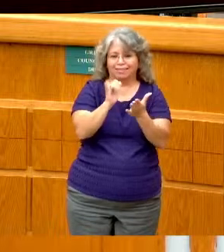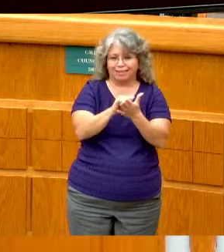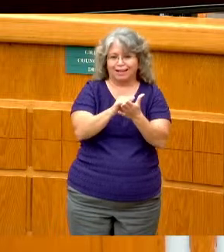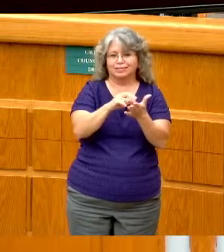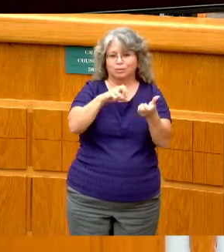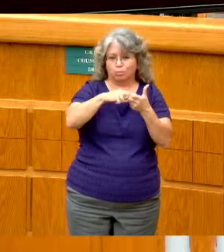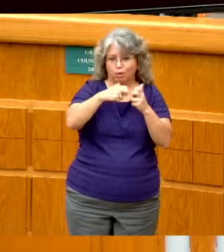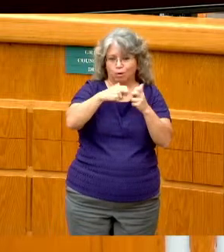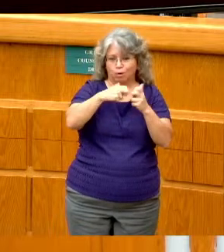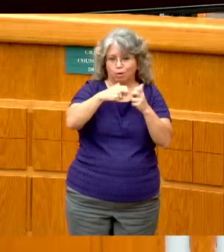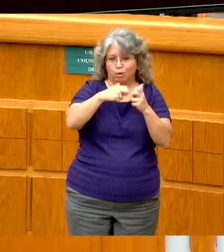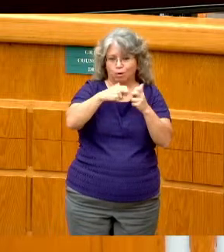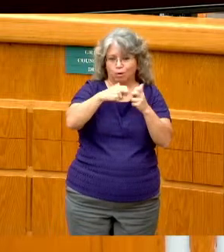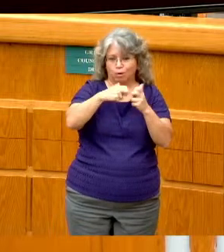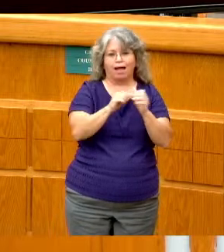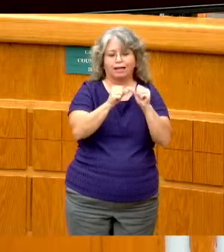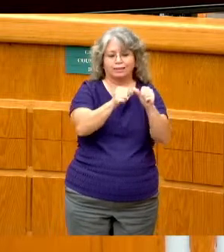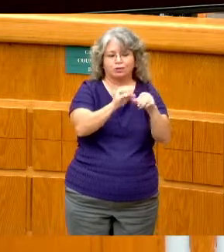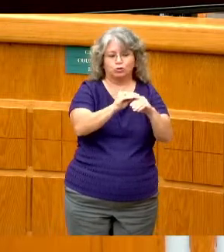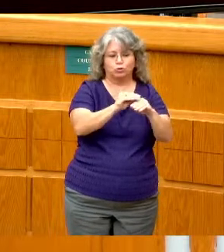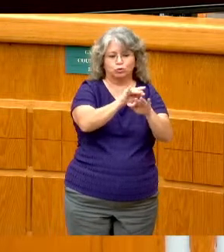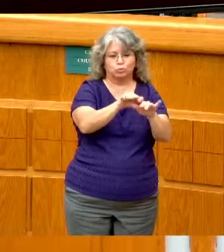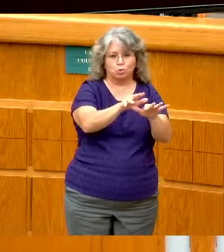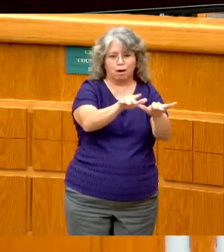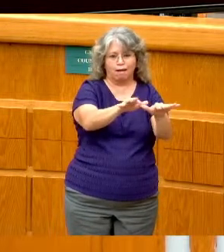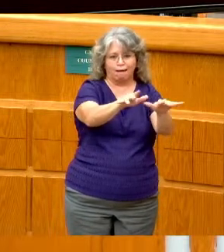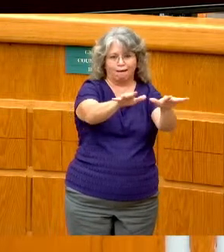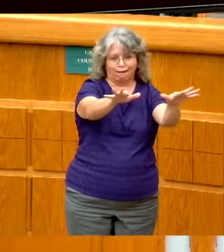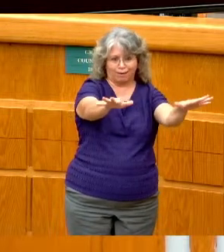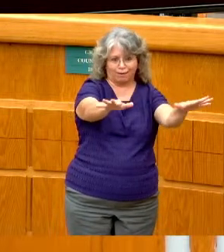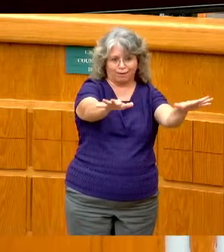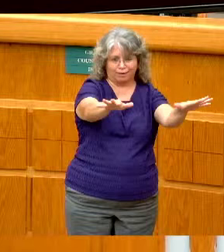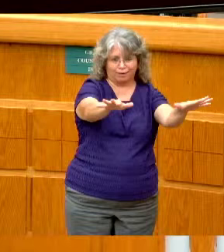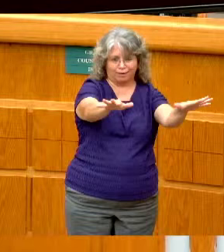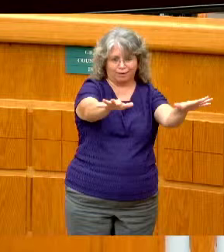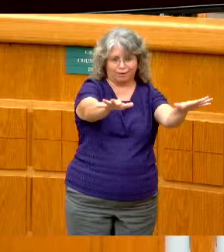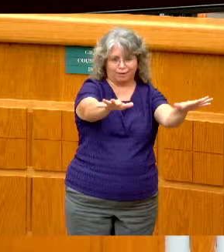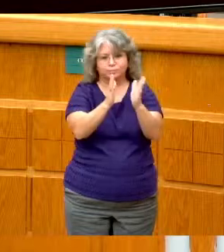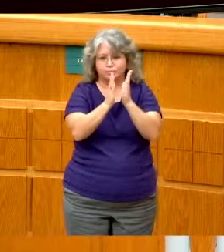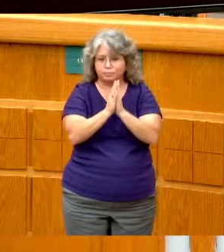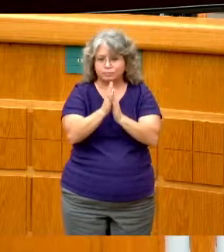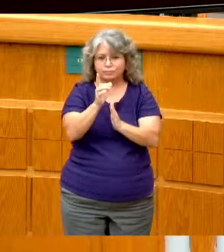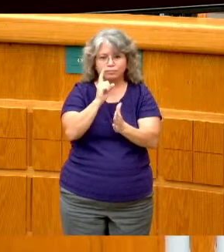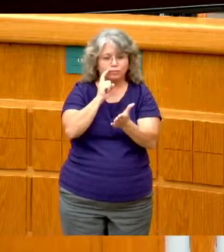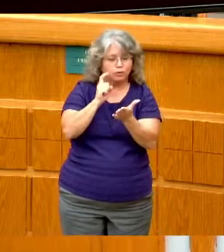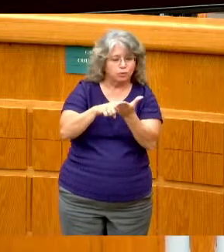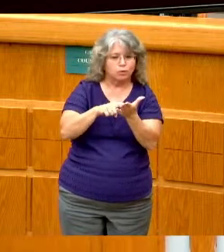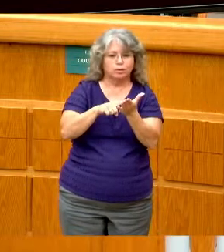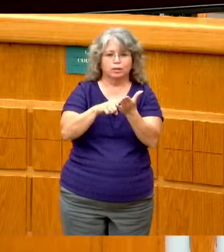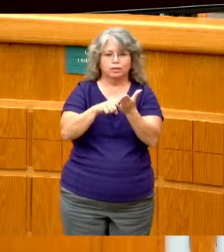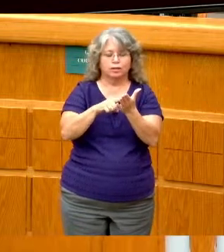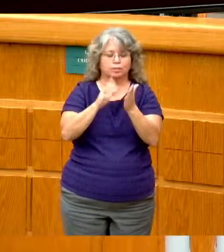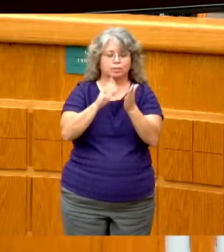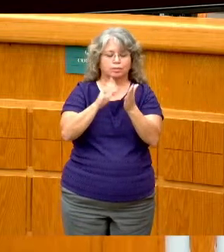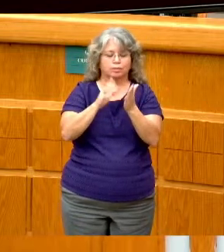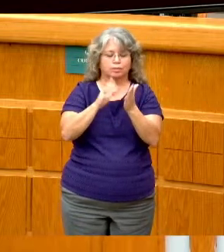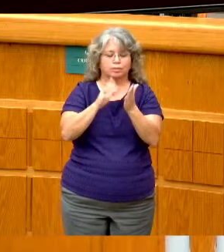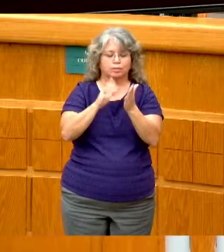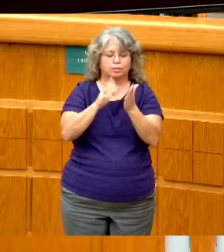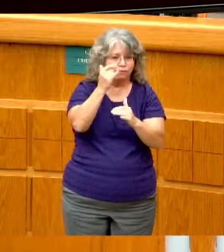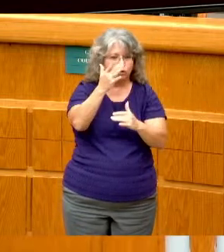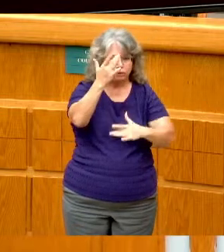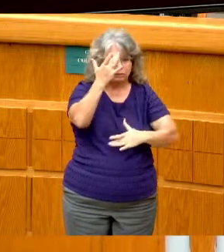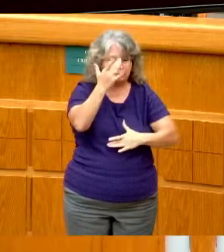that's how you can continue to spread COVID-19. So we really ask that you pay attention to staying home, give it that